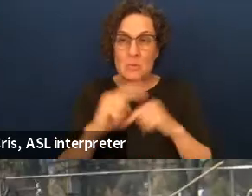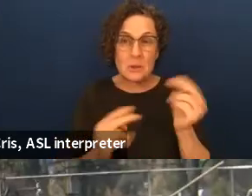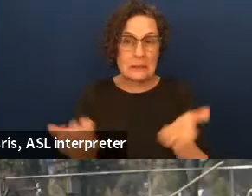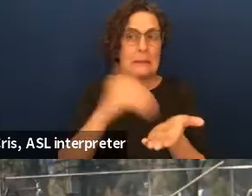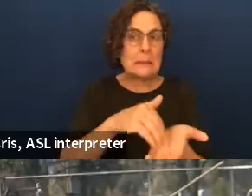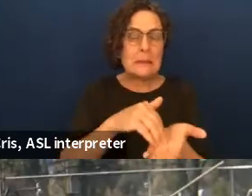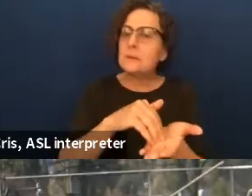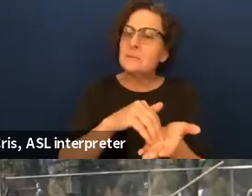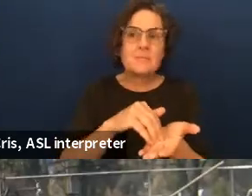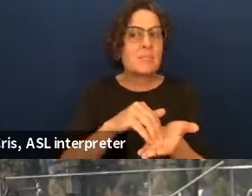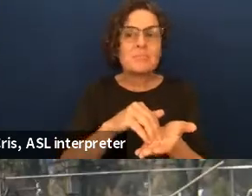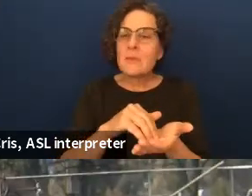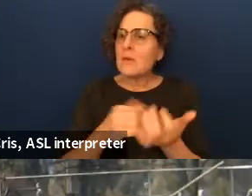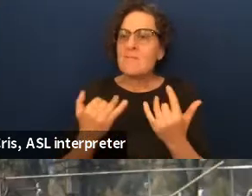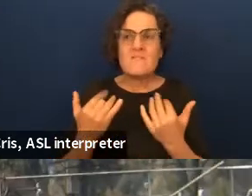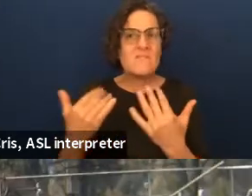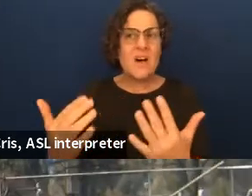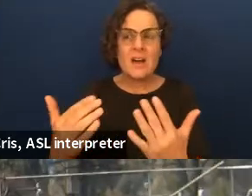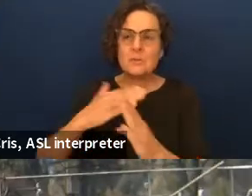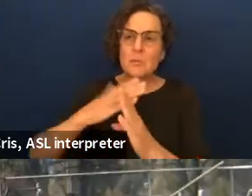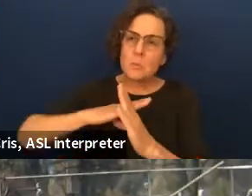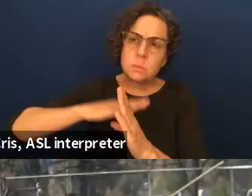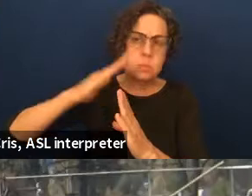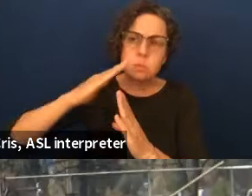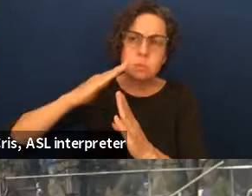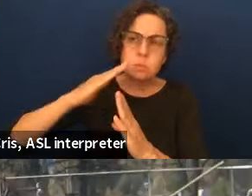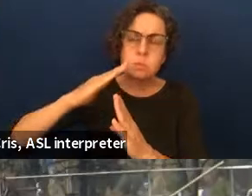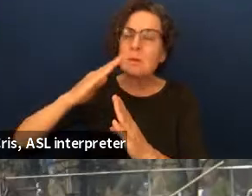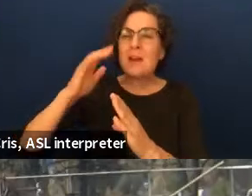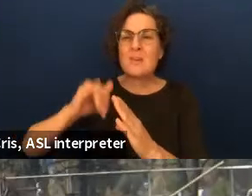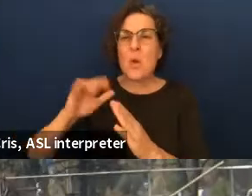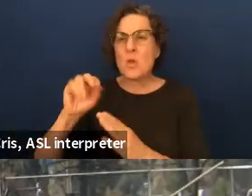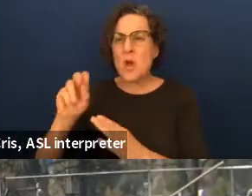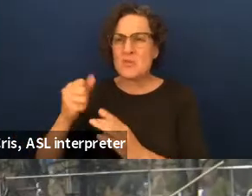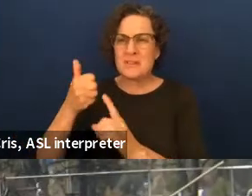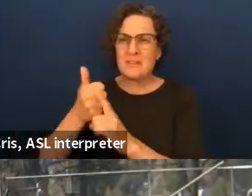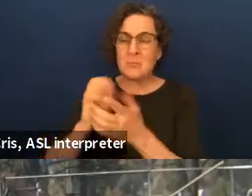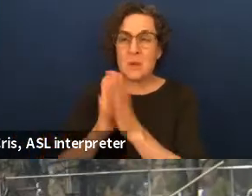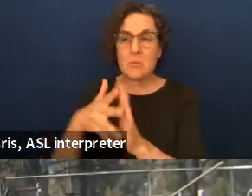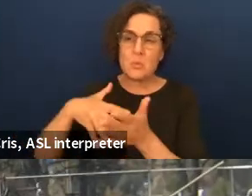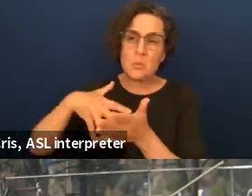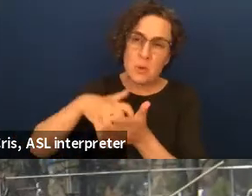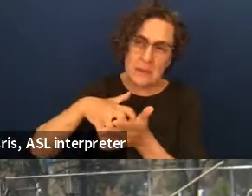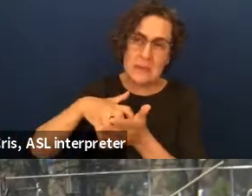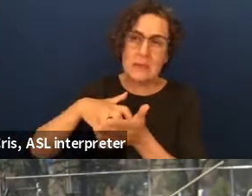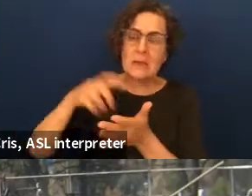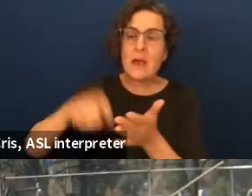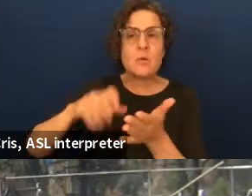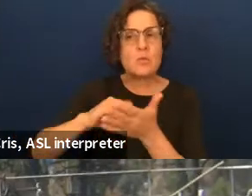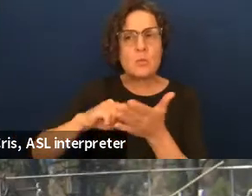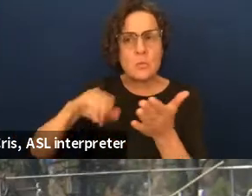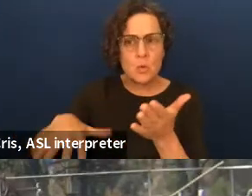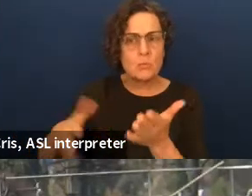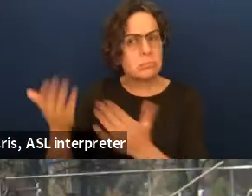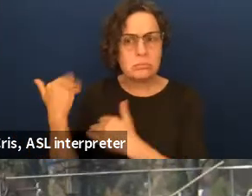high temperatures destroy the efficacy of the concrete so that they have to be removed. But sometimes testing can be done